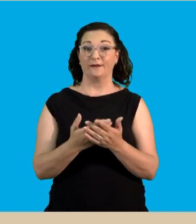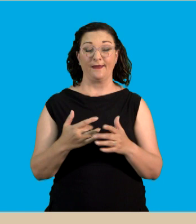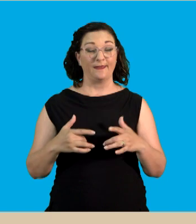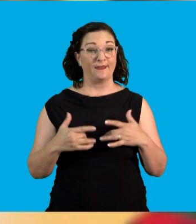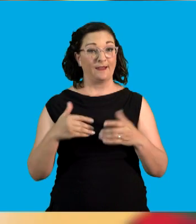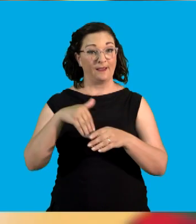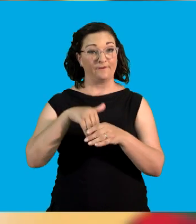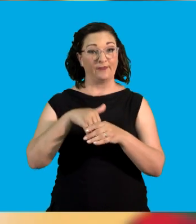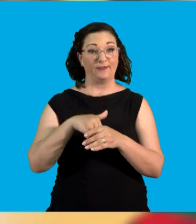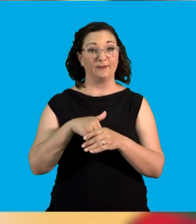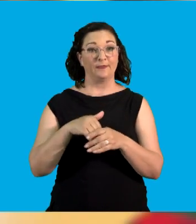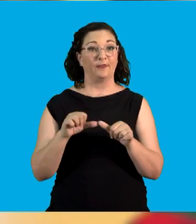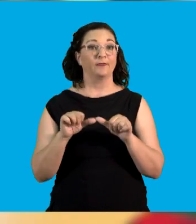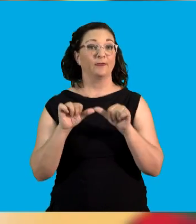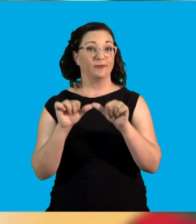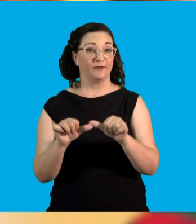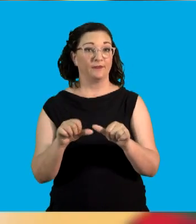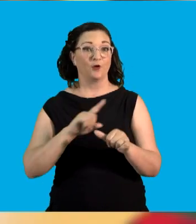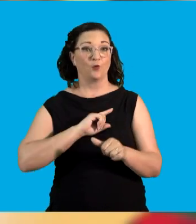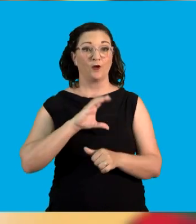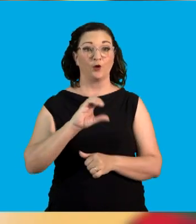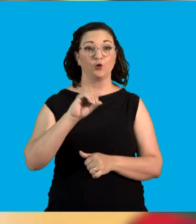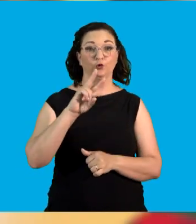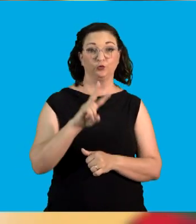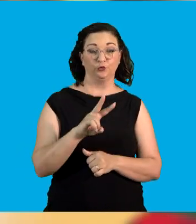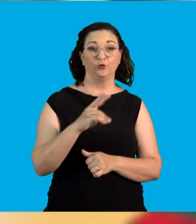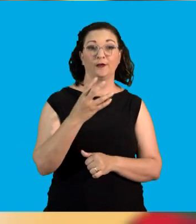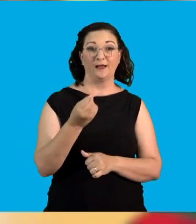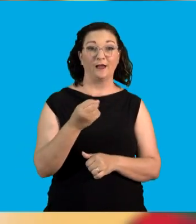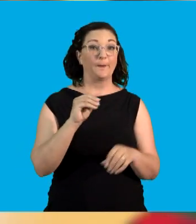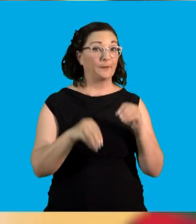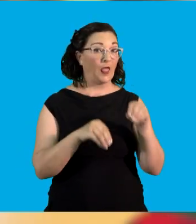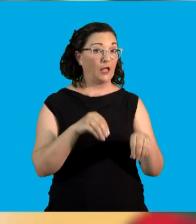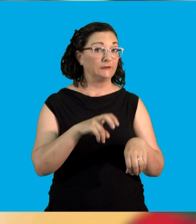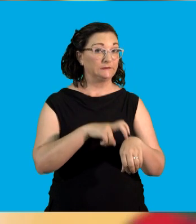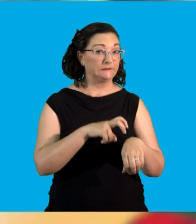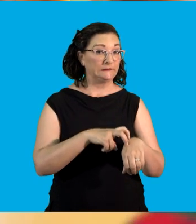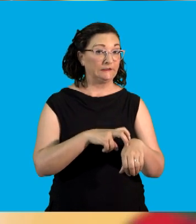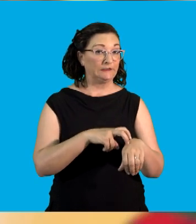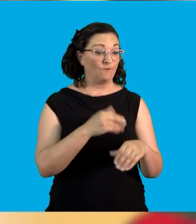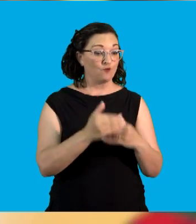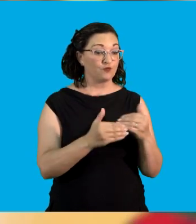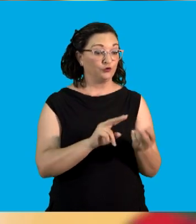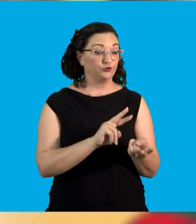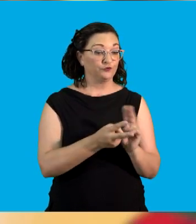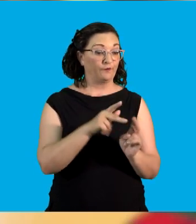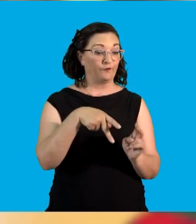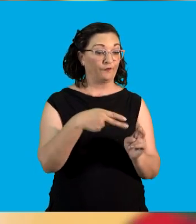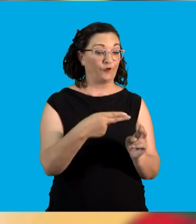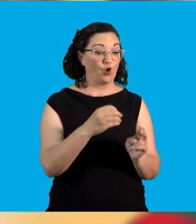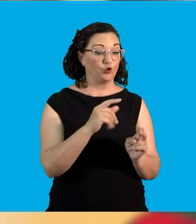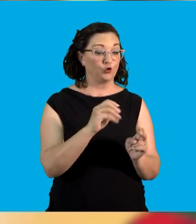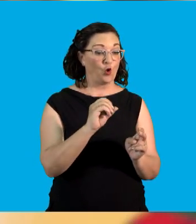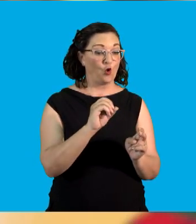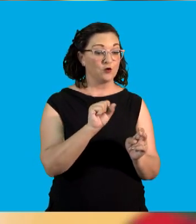only planet that can sustain life. Why is that? We have carbon dioxide. Remember, plants need the carbon dioxide for photosynthesis.